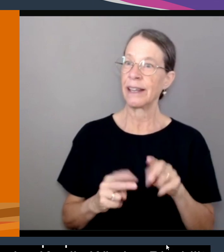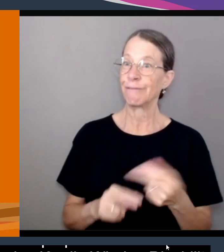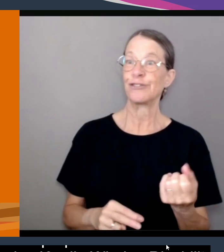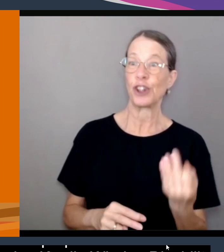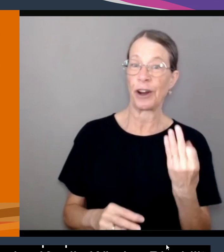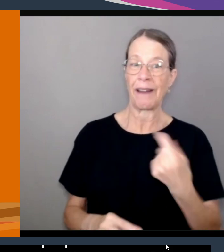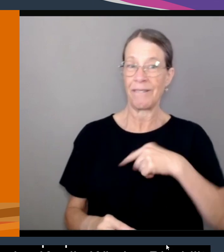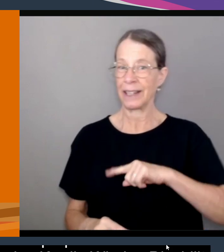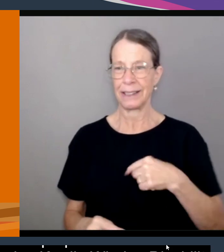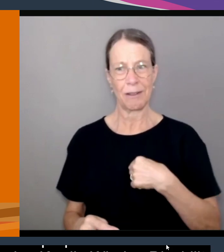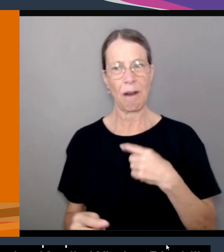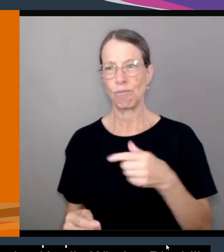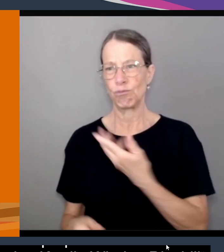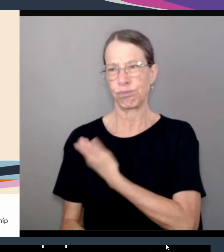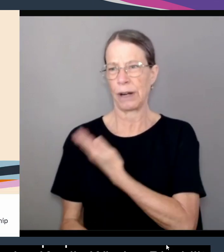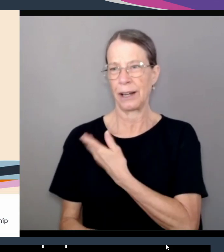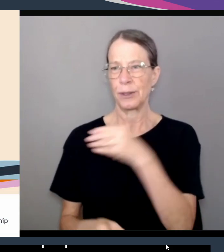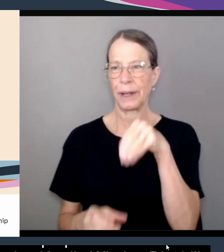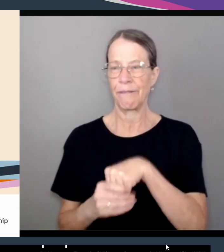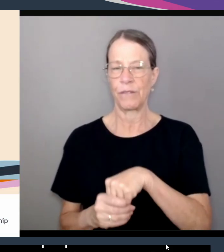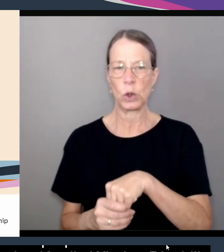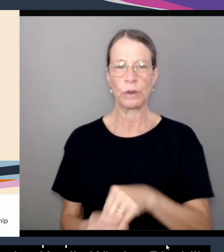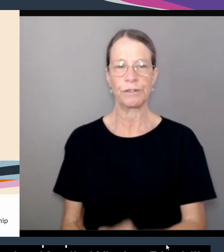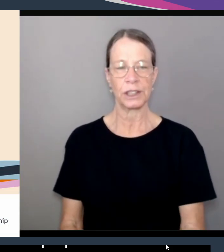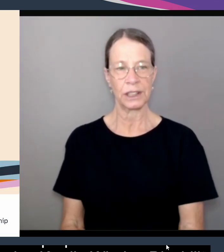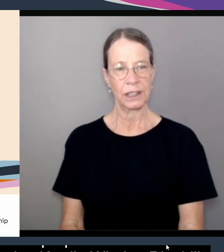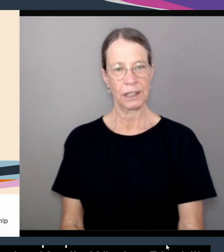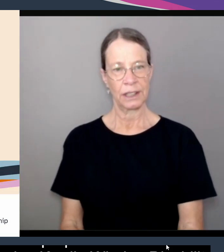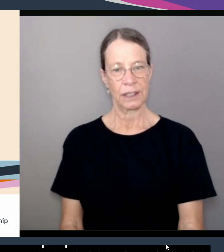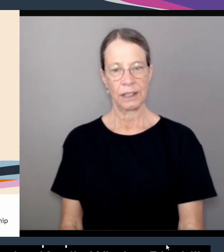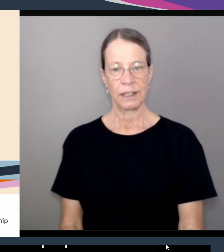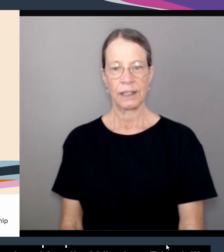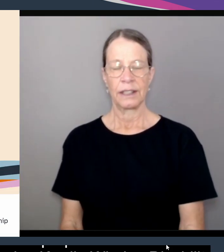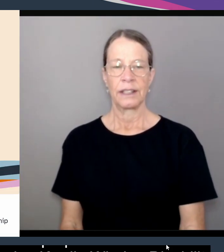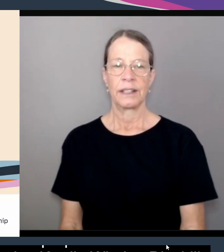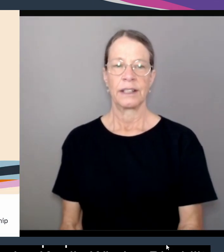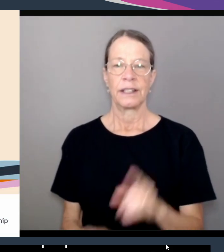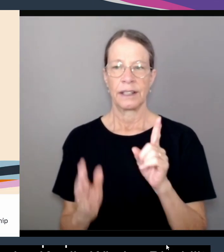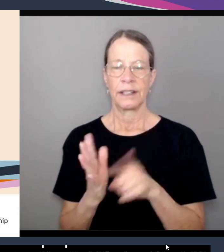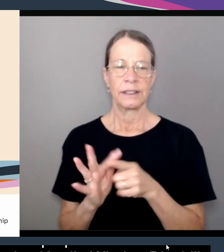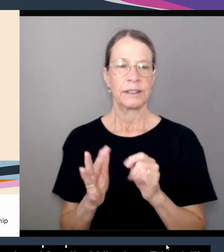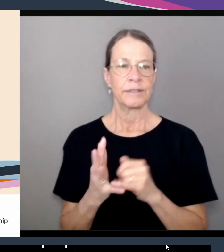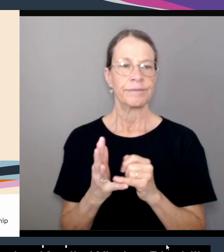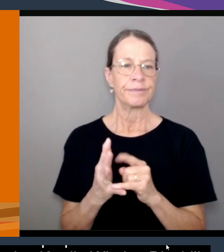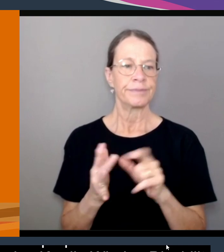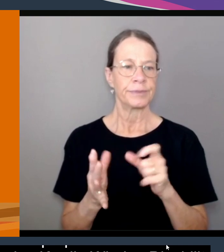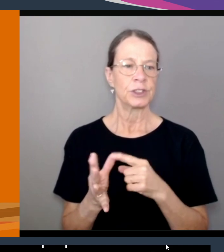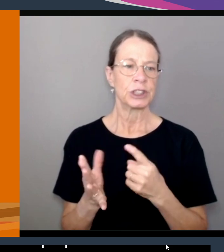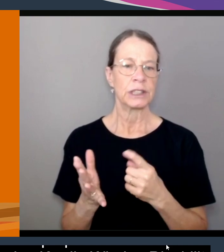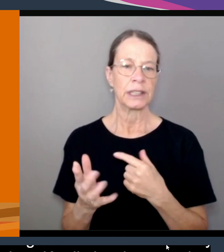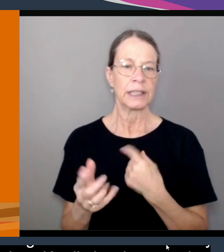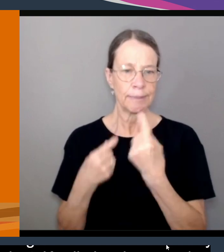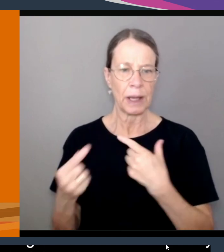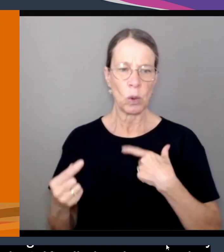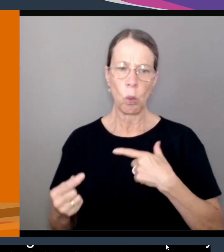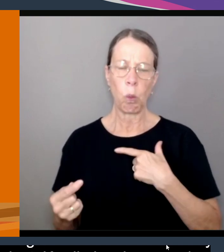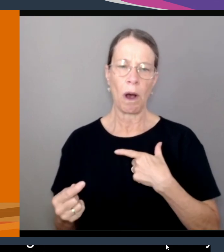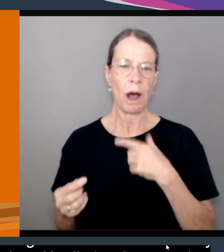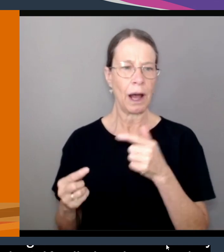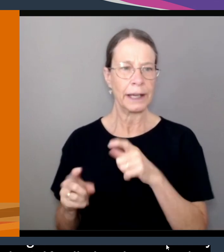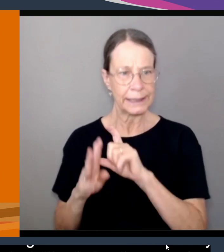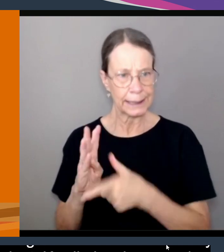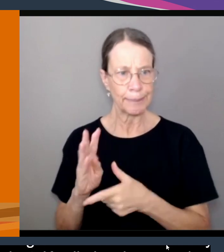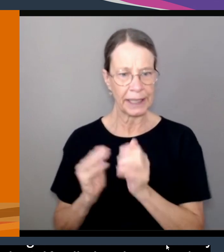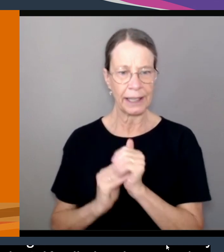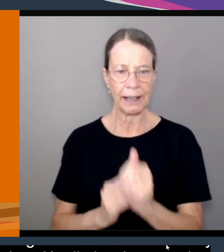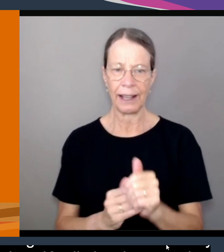group. Dr. Jessica Moulton explains why the project is disability-led. I think disability-led